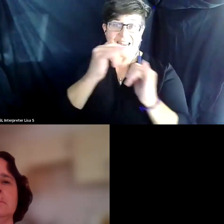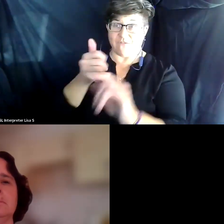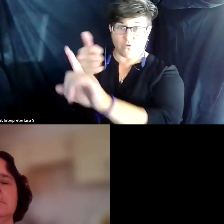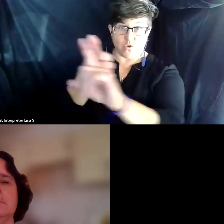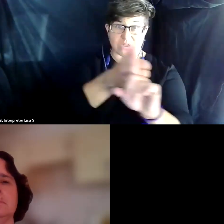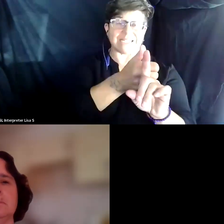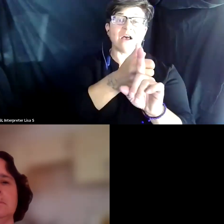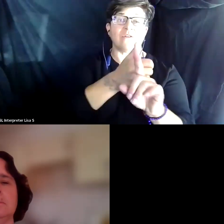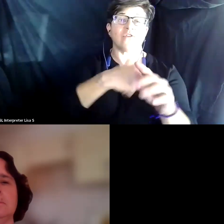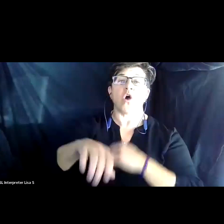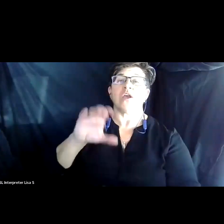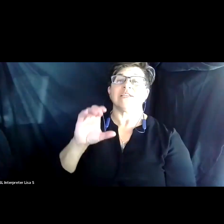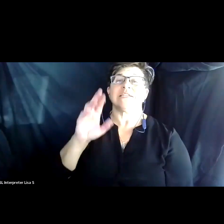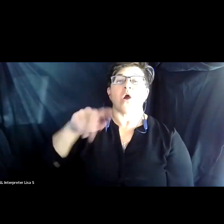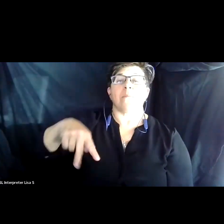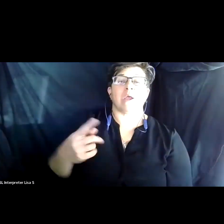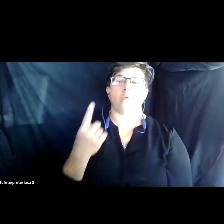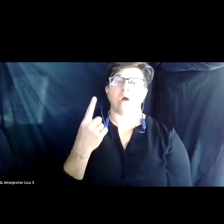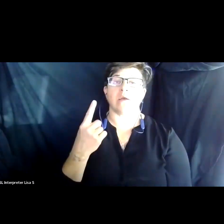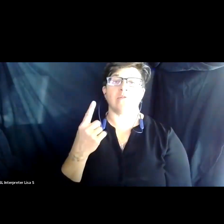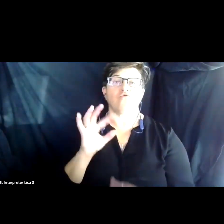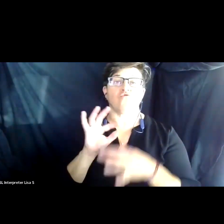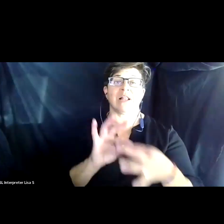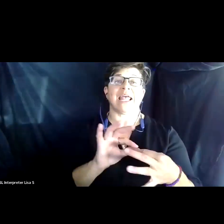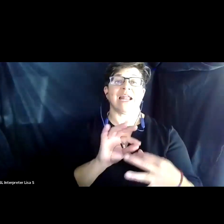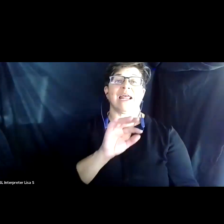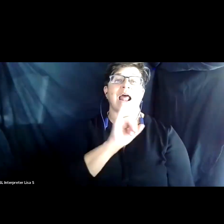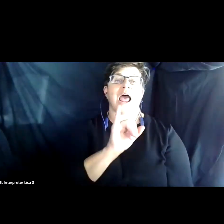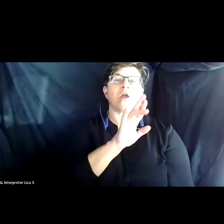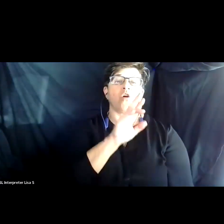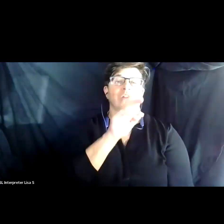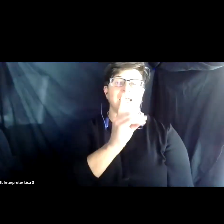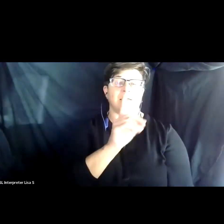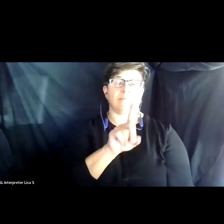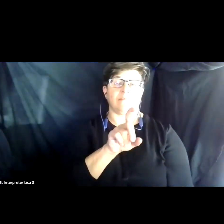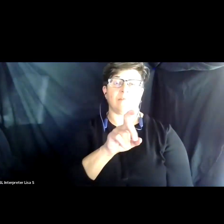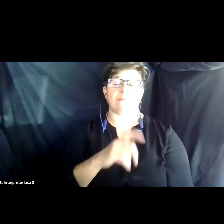on CRB1 related IRDs?